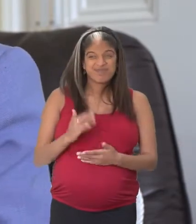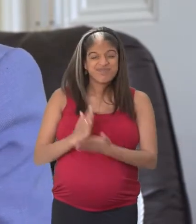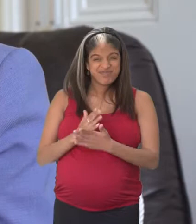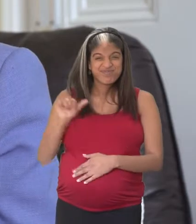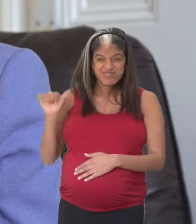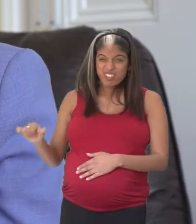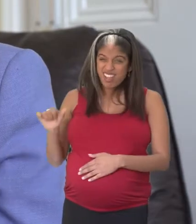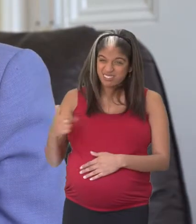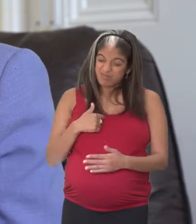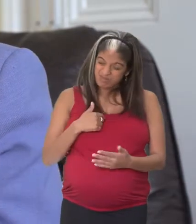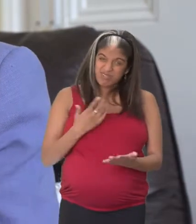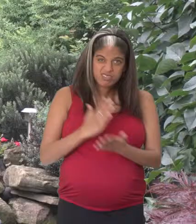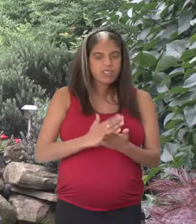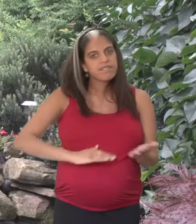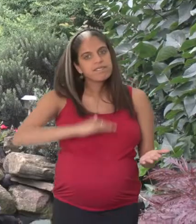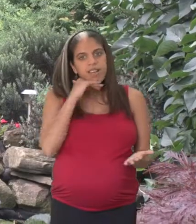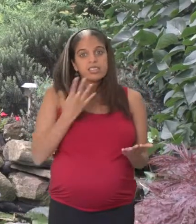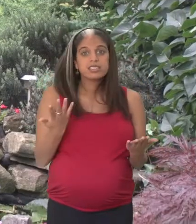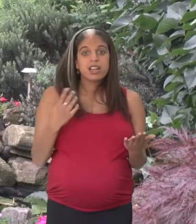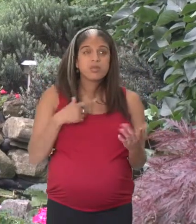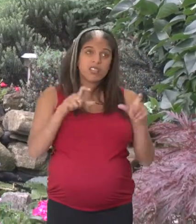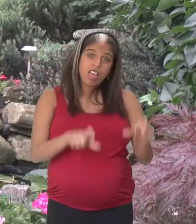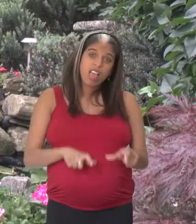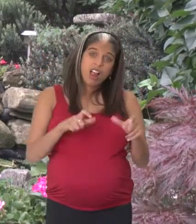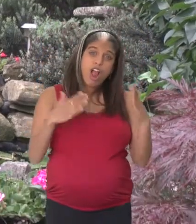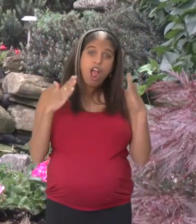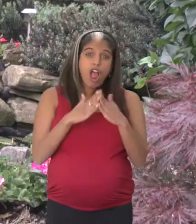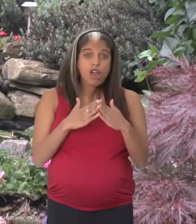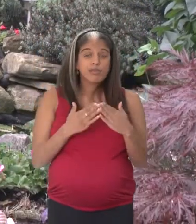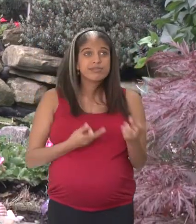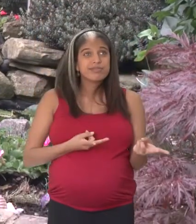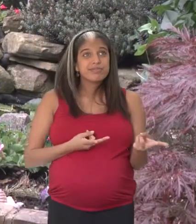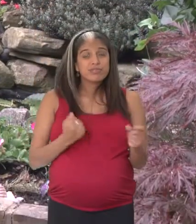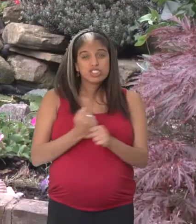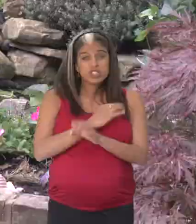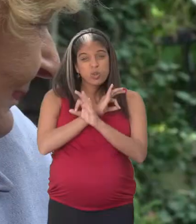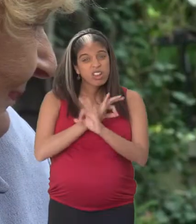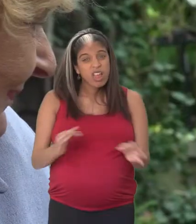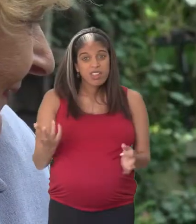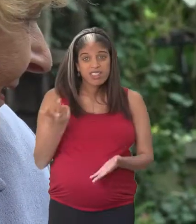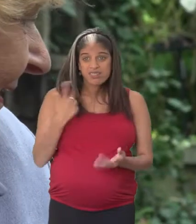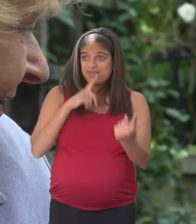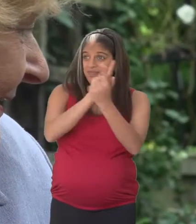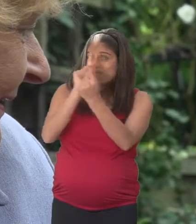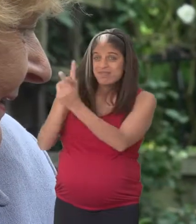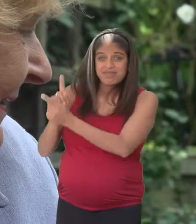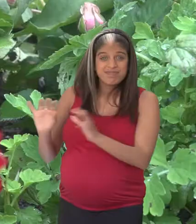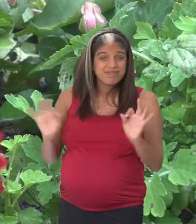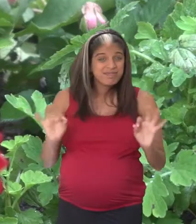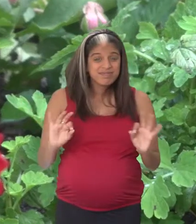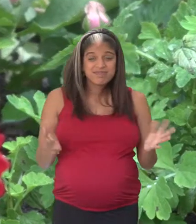you know, I was getting fed up. I would just sit at home and do nothing and see no